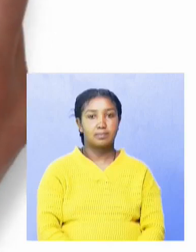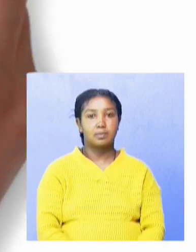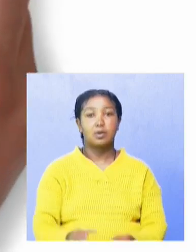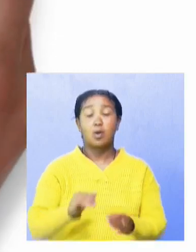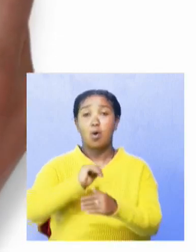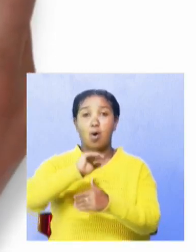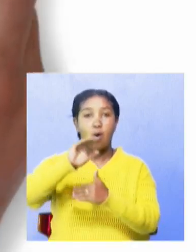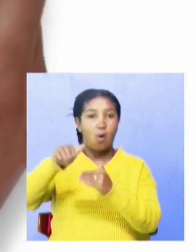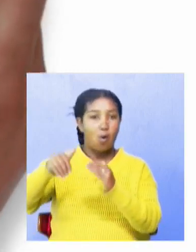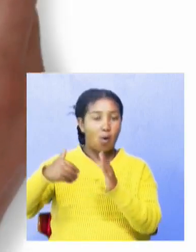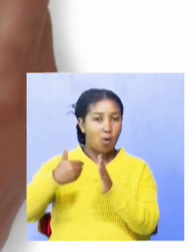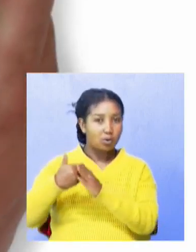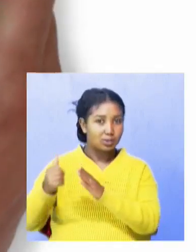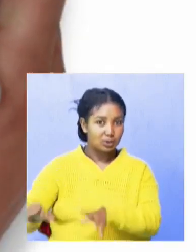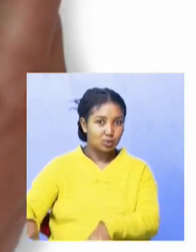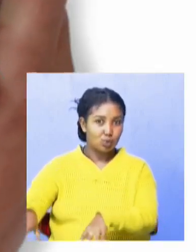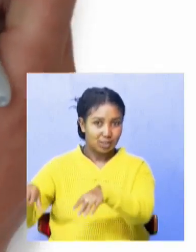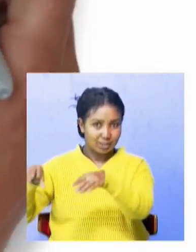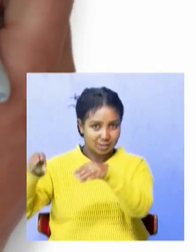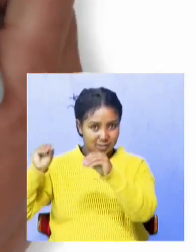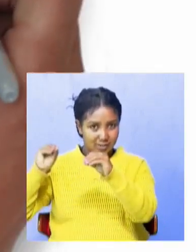all students